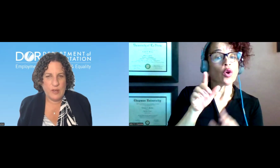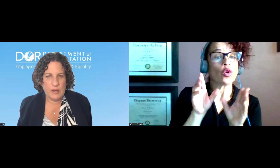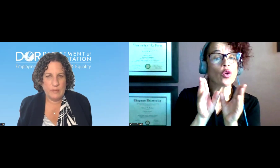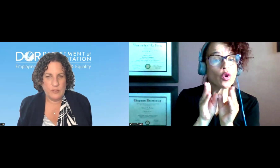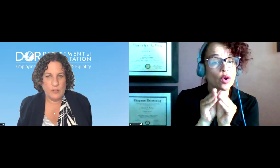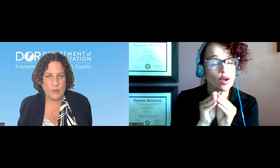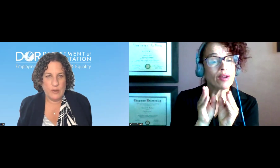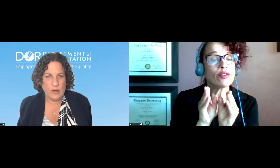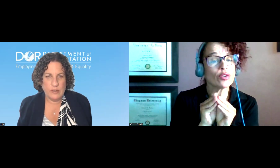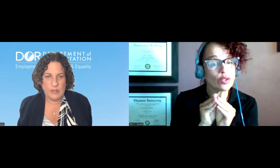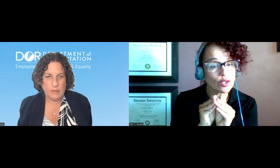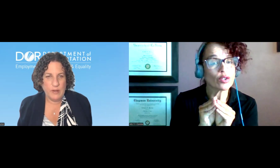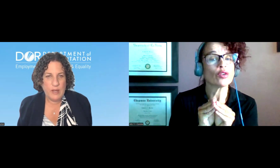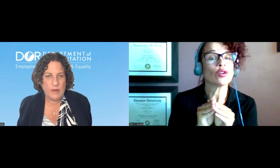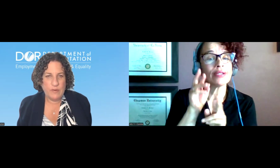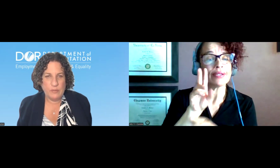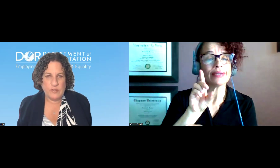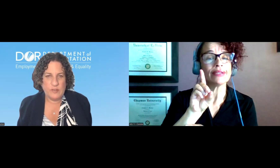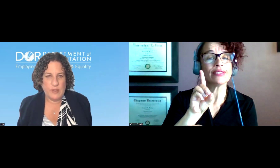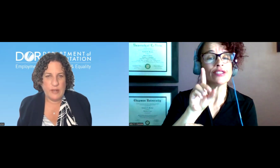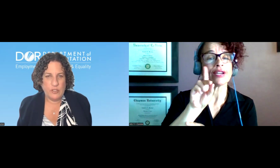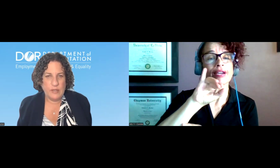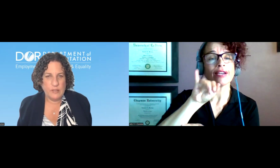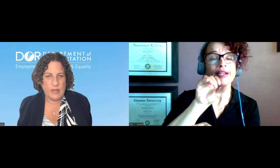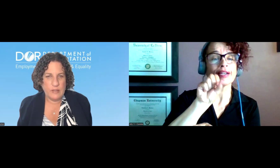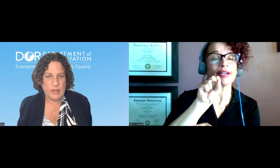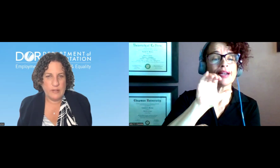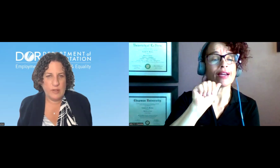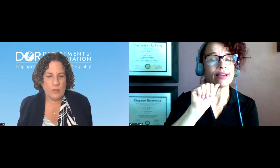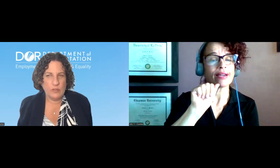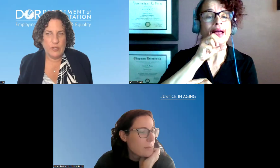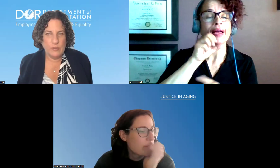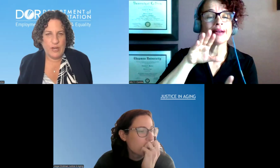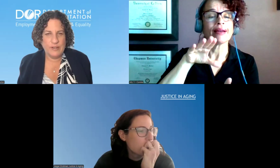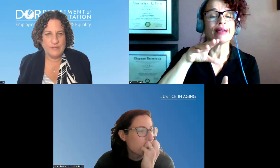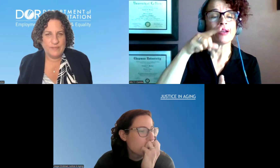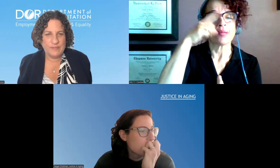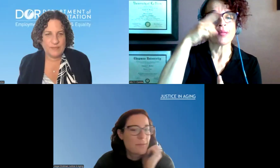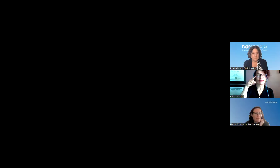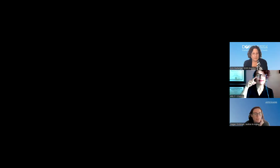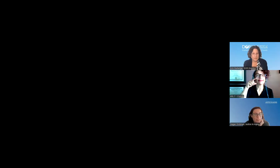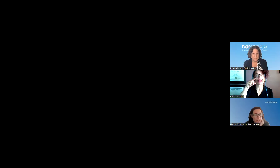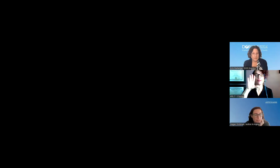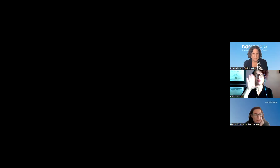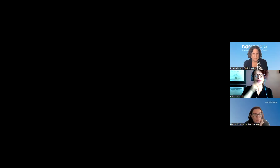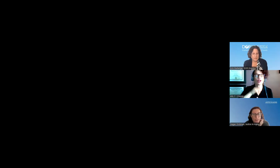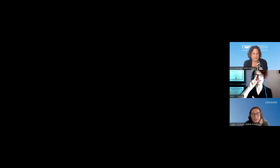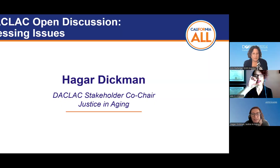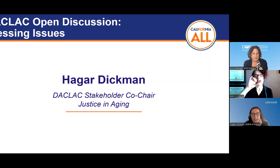this time to Hagar Dickman from Justice and Aging, DACLAC Stakeholder Co-Chair.